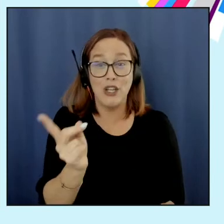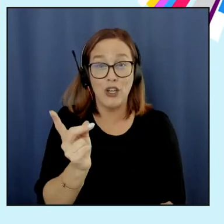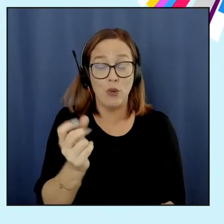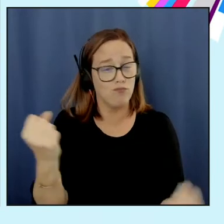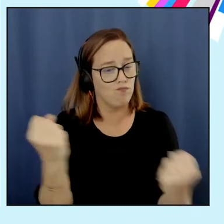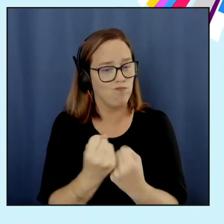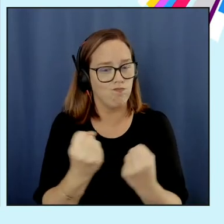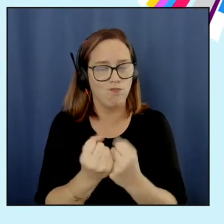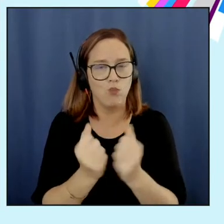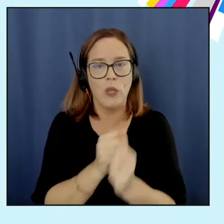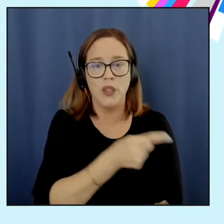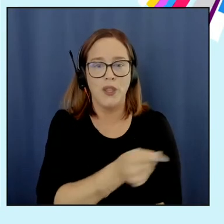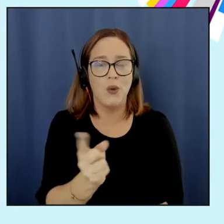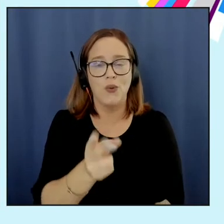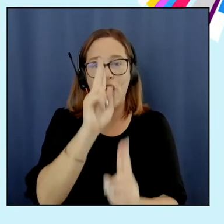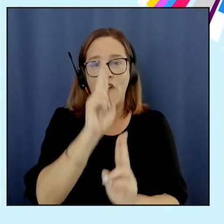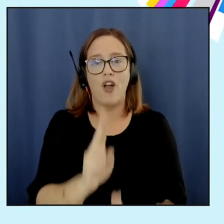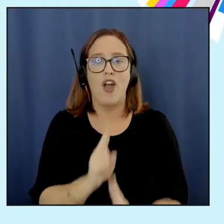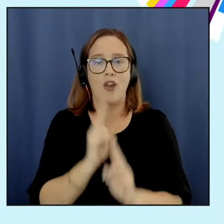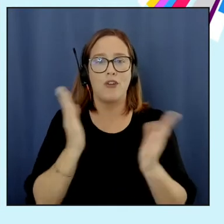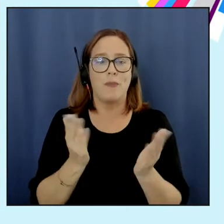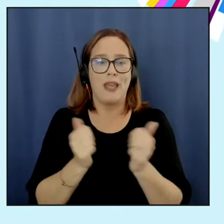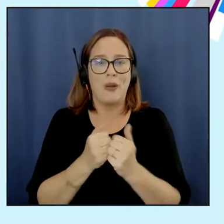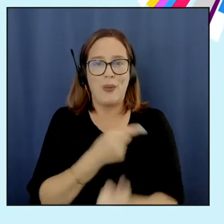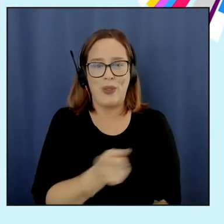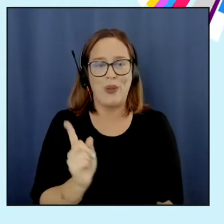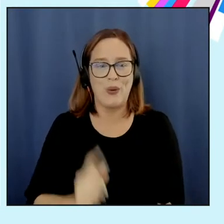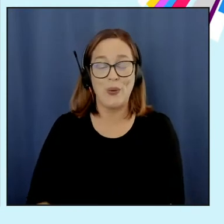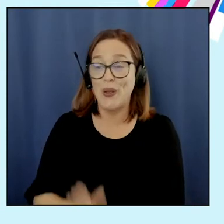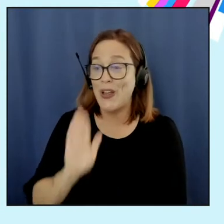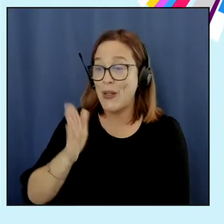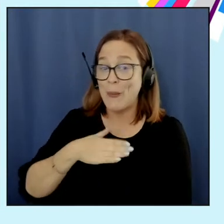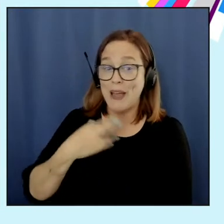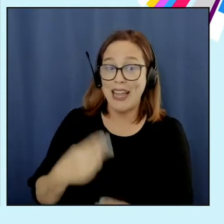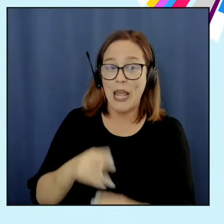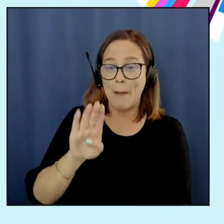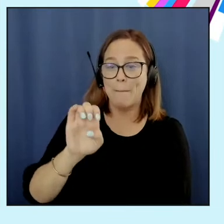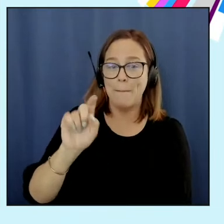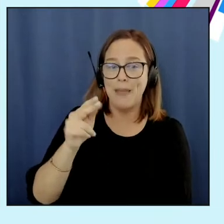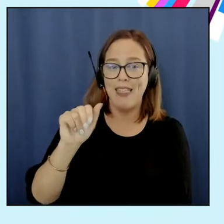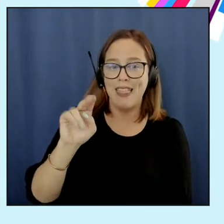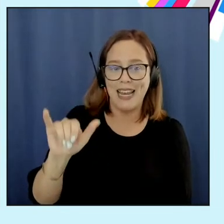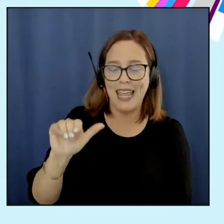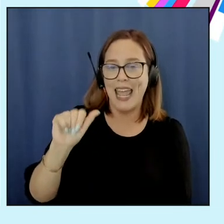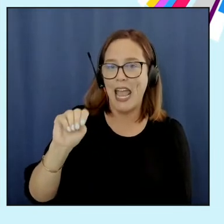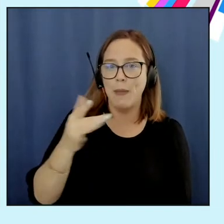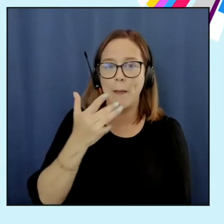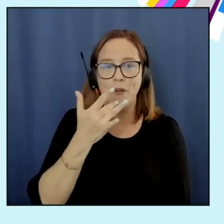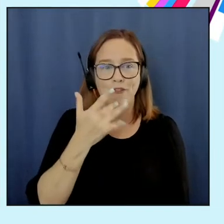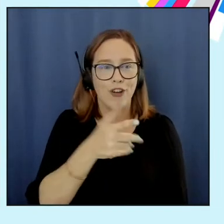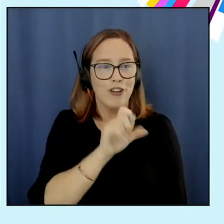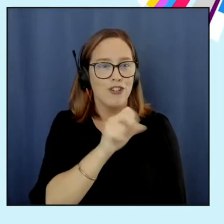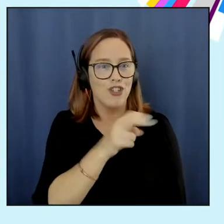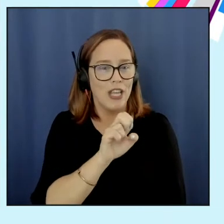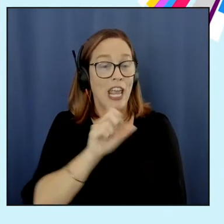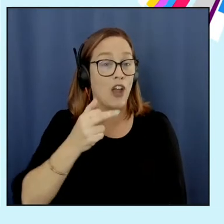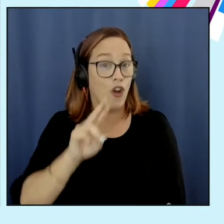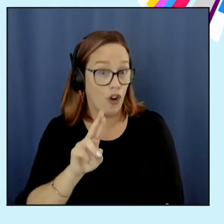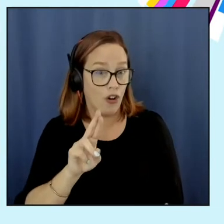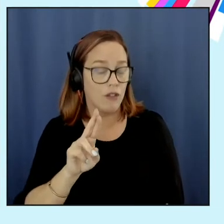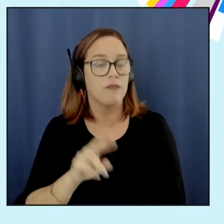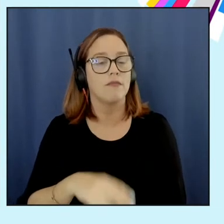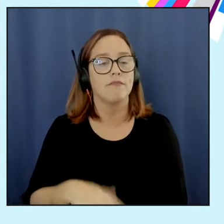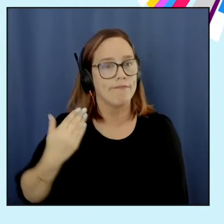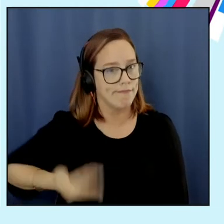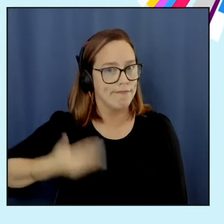here with you. Hello, my name is Bethany Amy. My pronouns are she and her. I am a lead for our